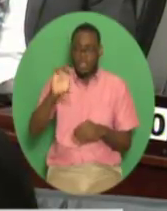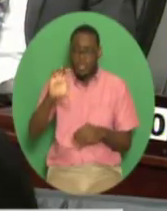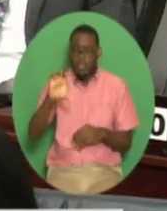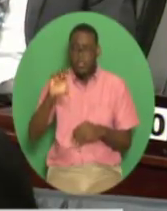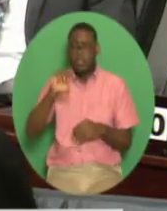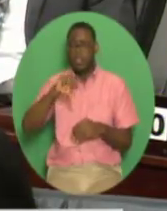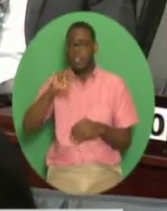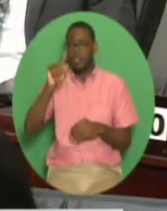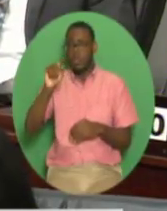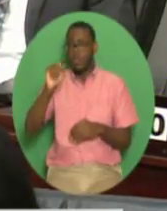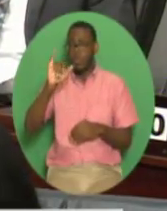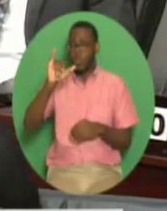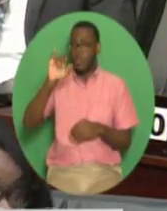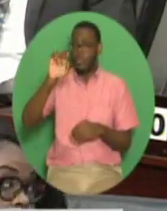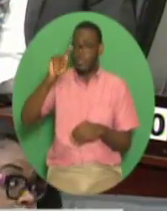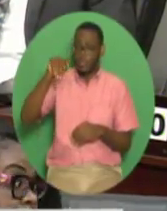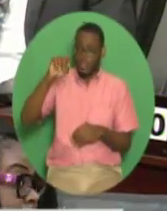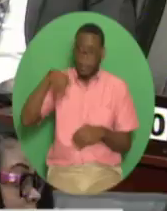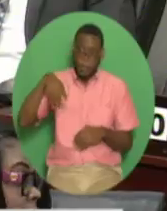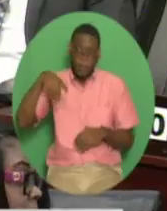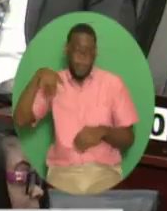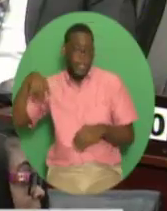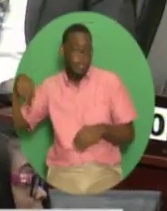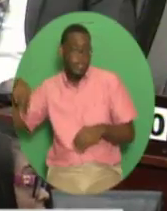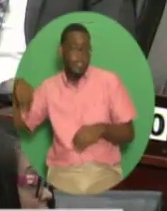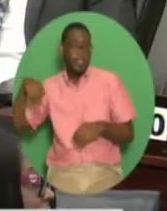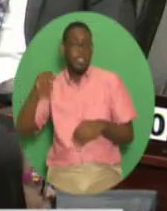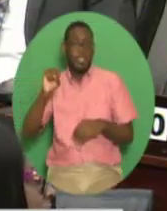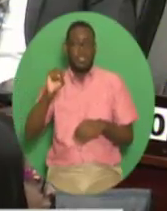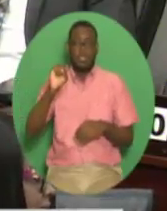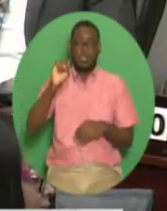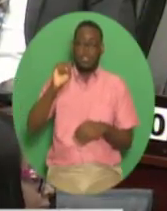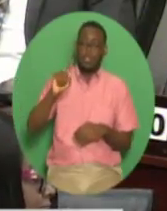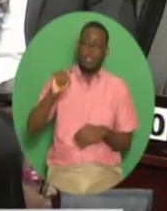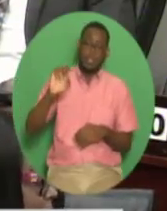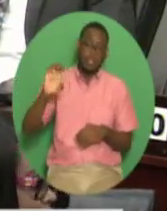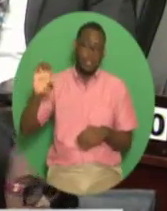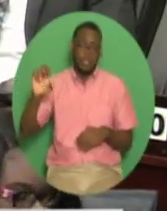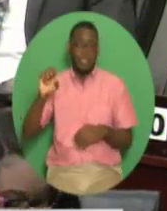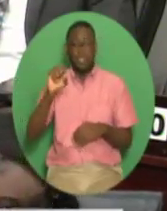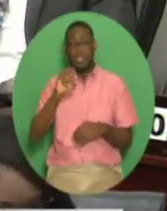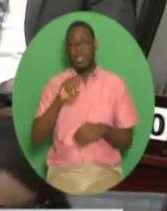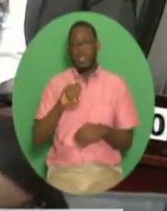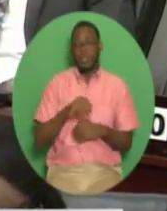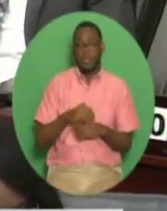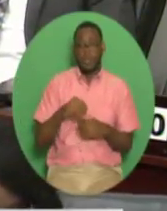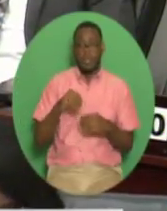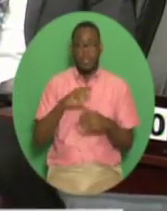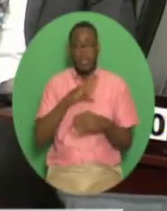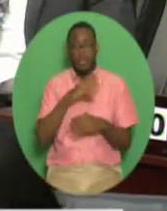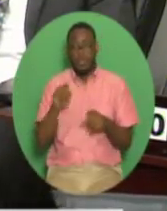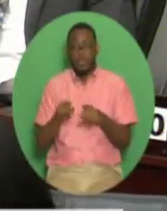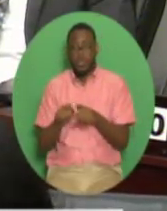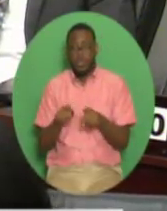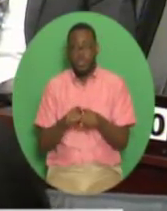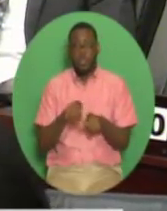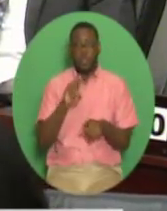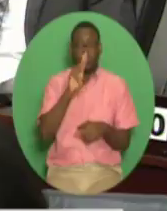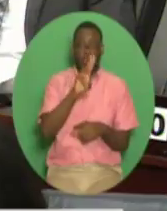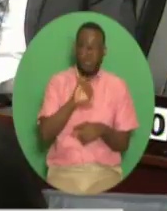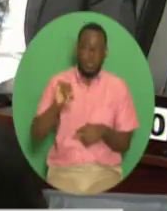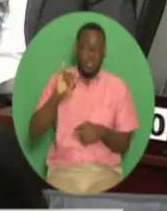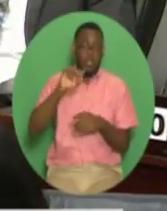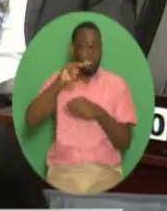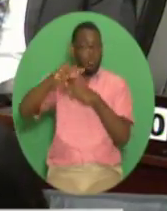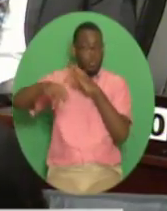YTEP, we have COSTAT, we have UTT, and also we have the University of the West Indies.